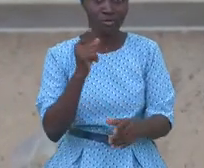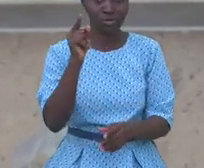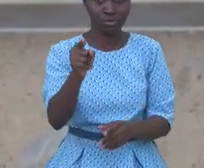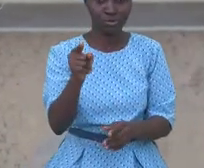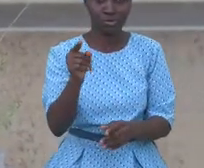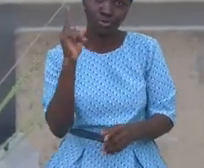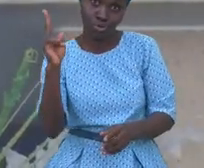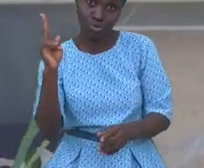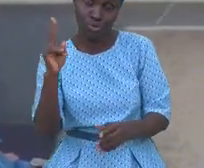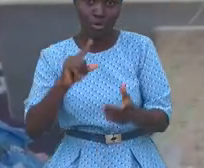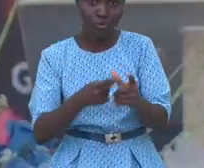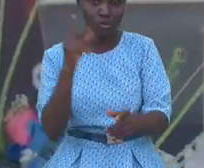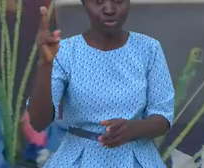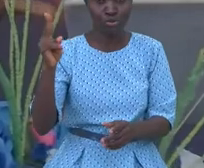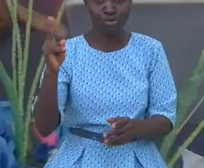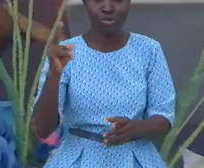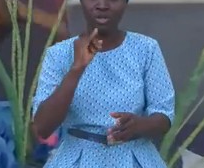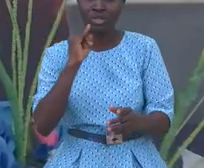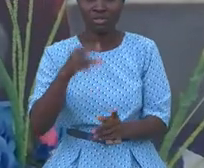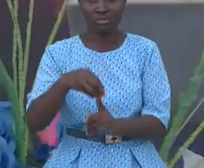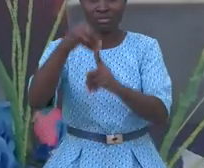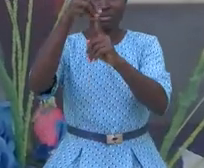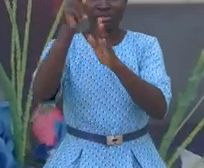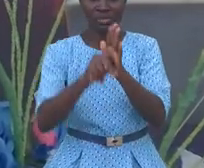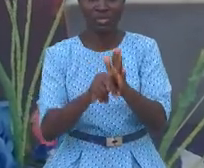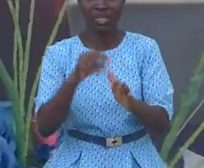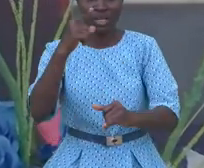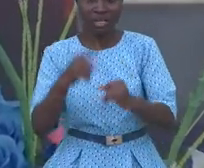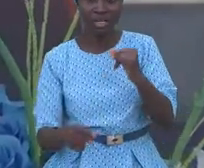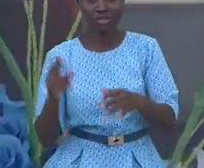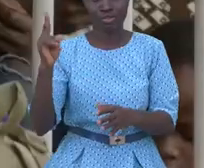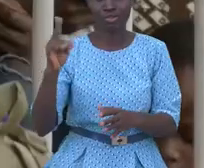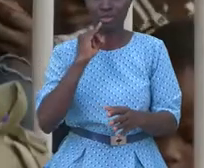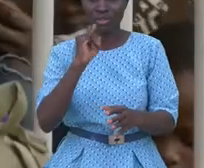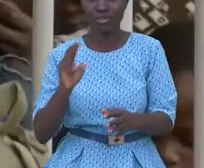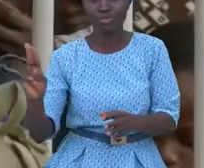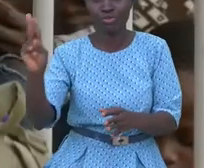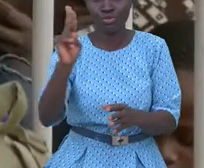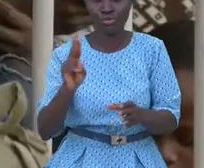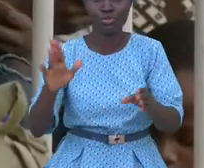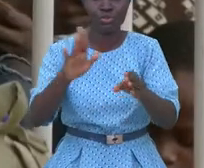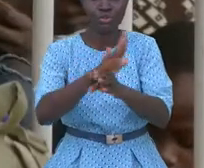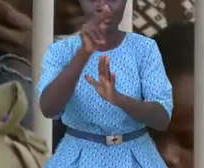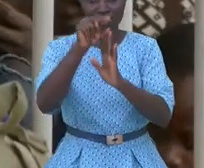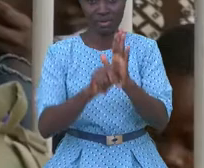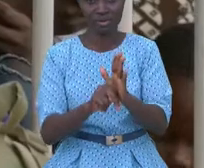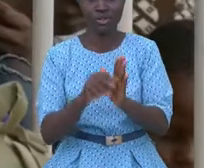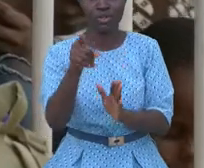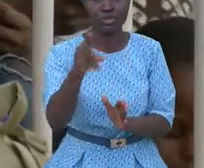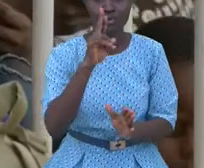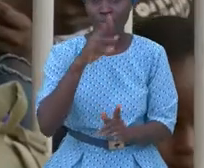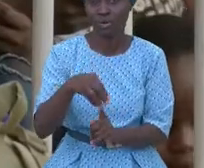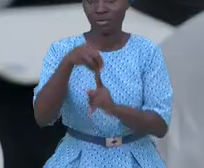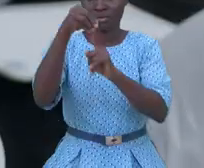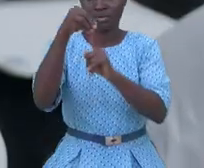uniqueness, and the last you have given here, usefulness. Your unique